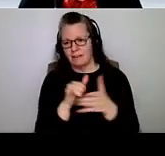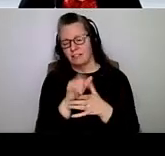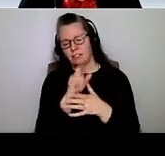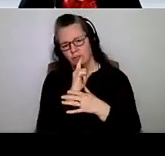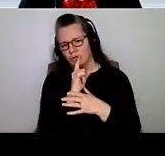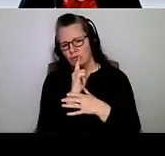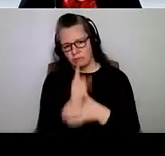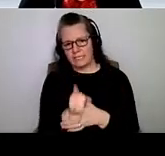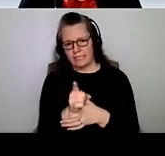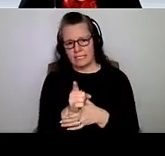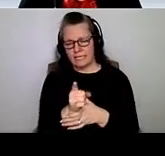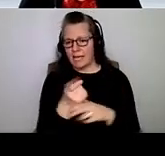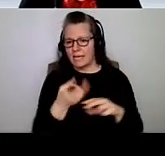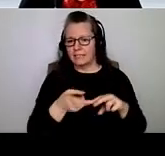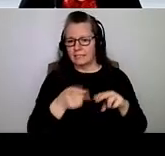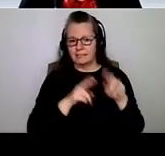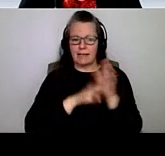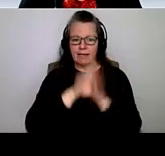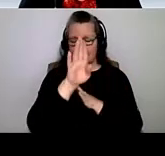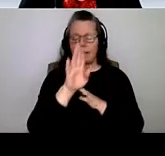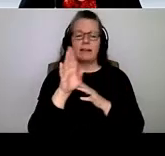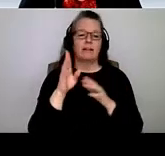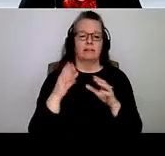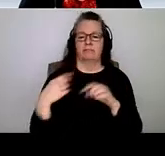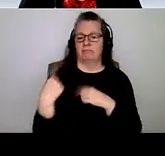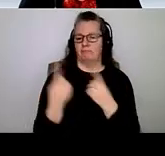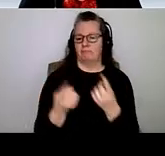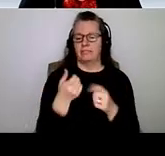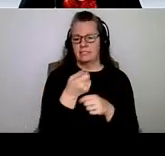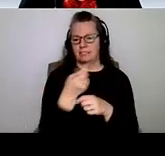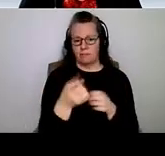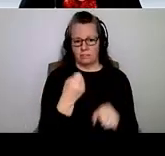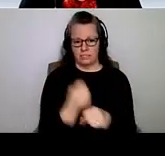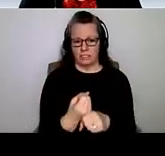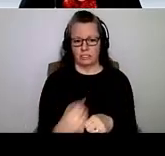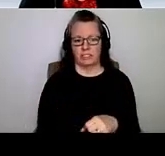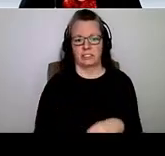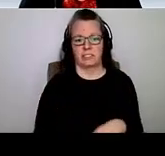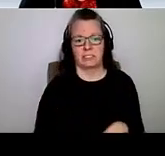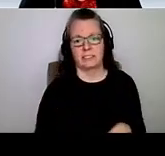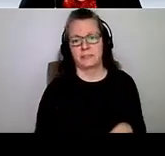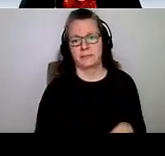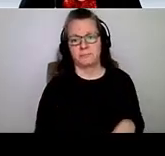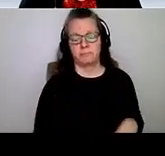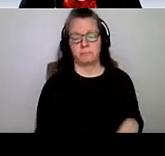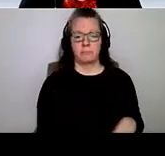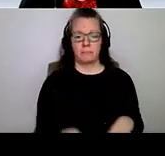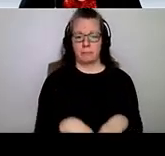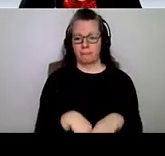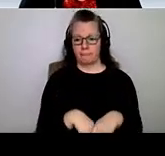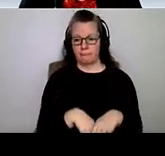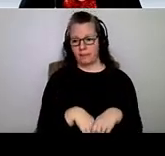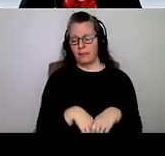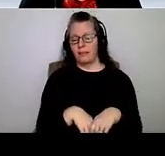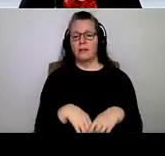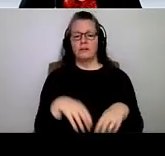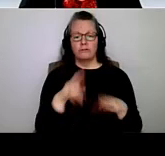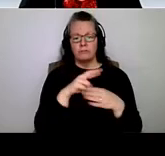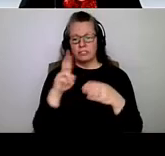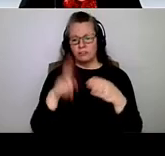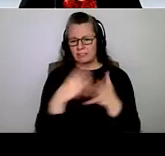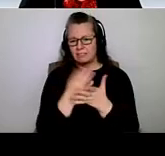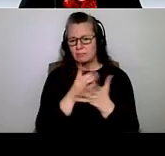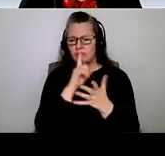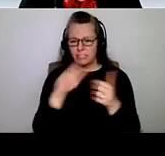has escalated over the last several years. So that has resulted in some real challenges